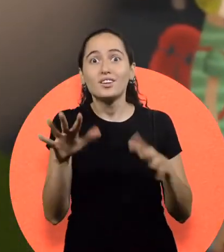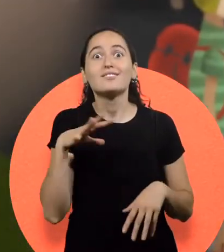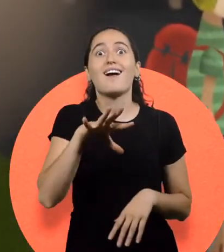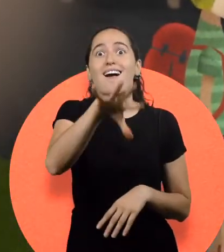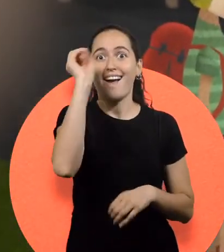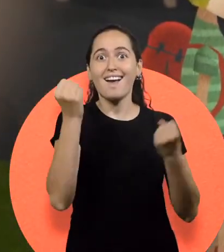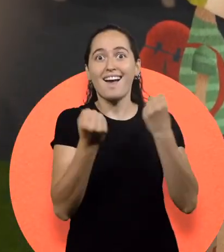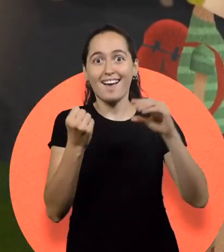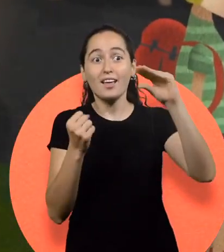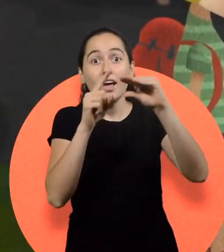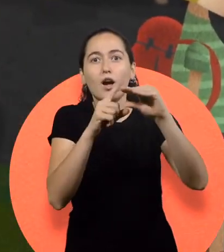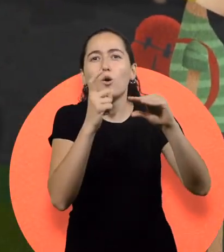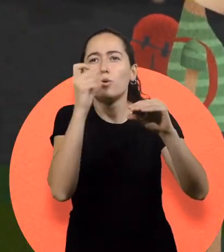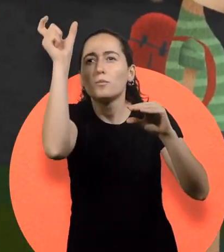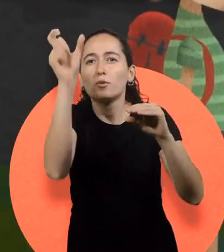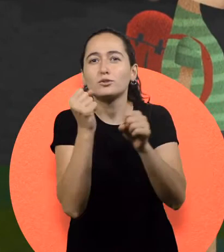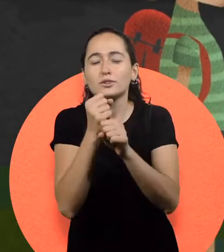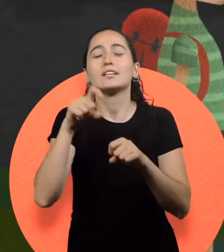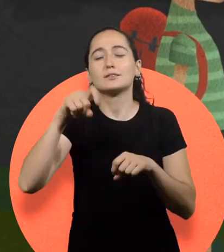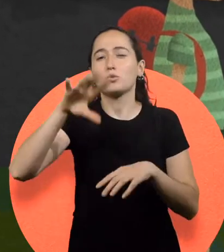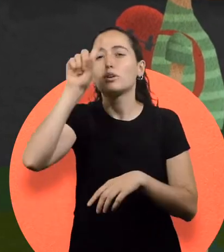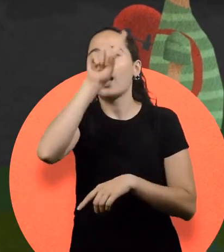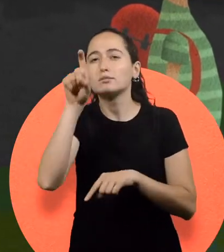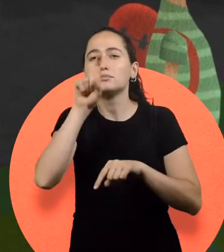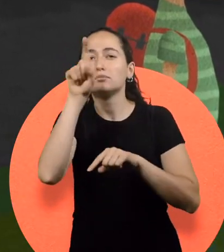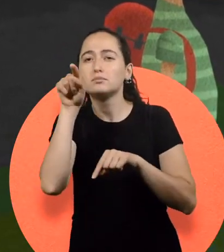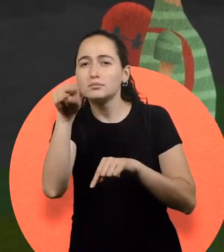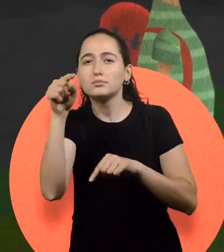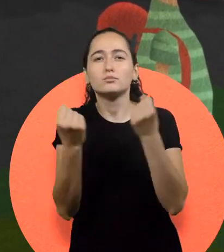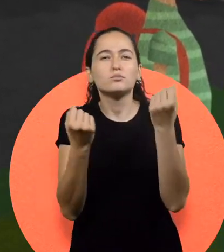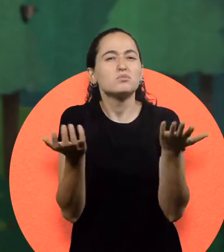Look, Jara. They're interviewing people to find out if they'd seen anything.